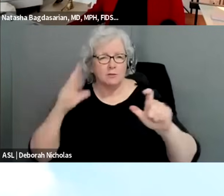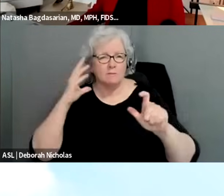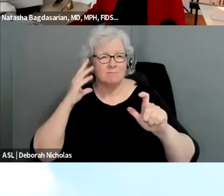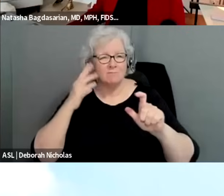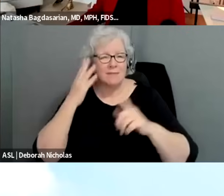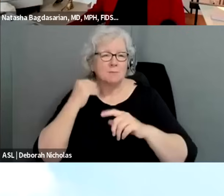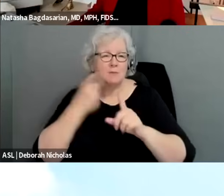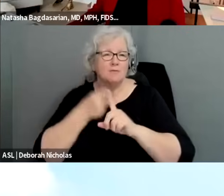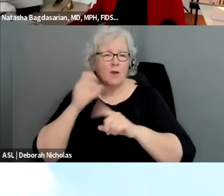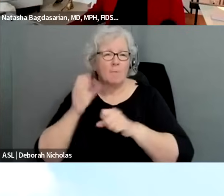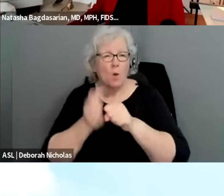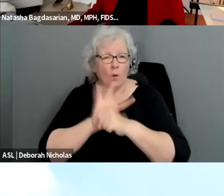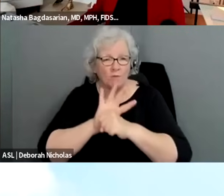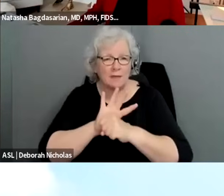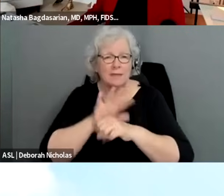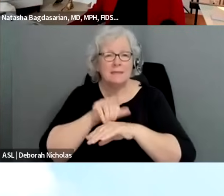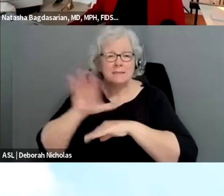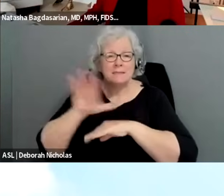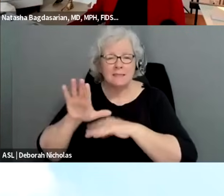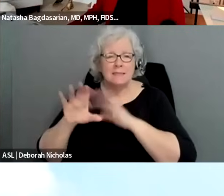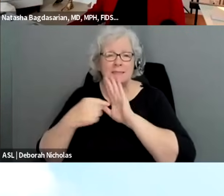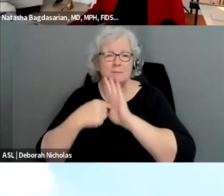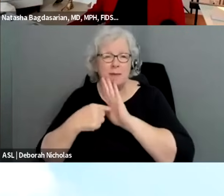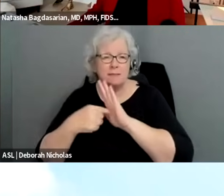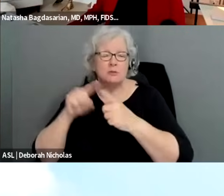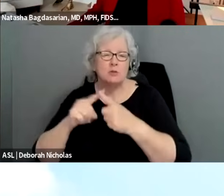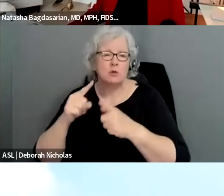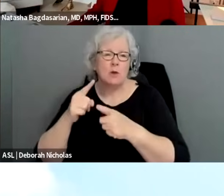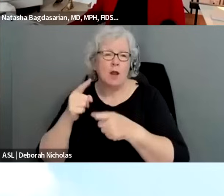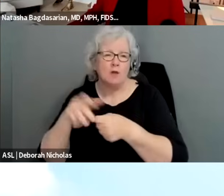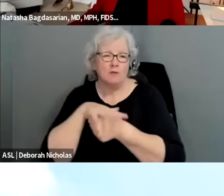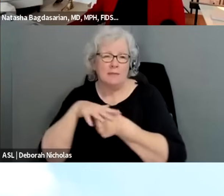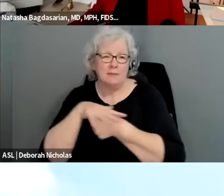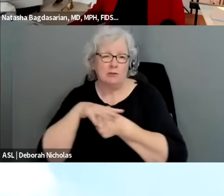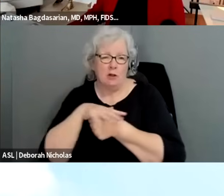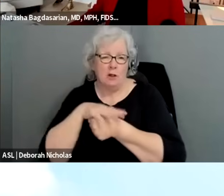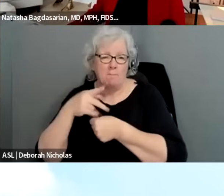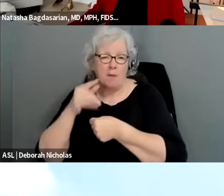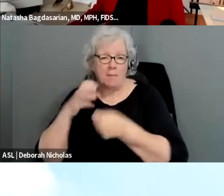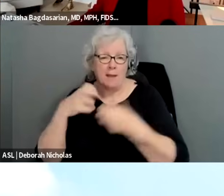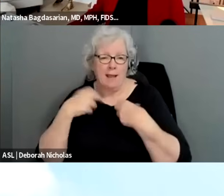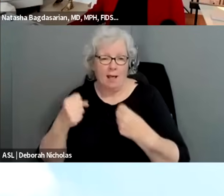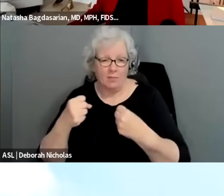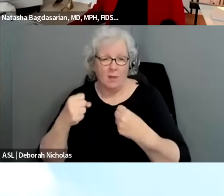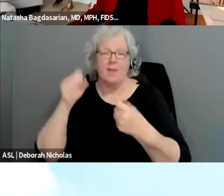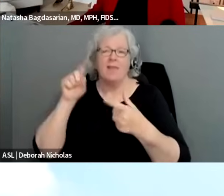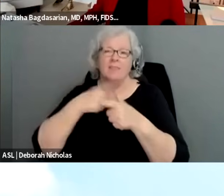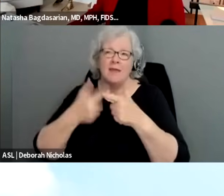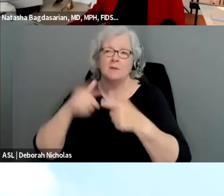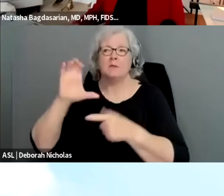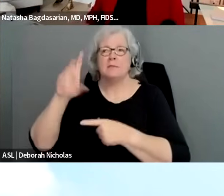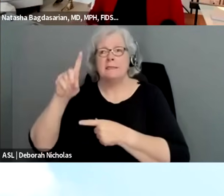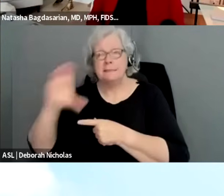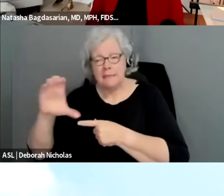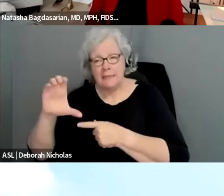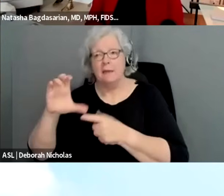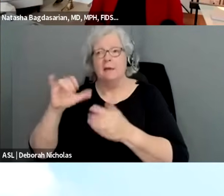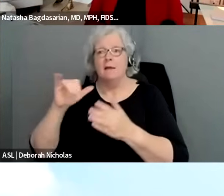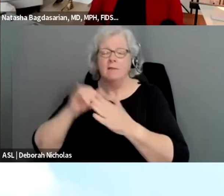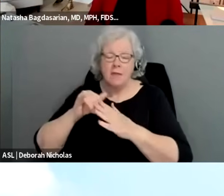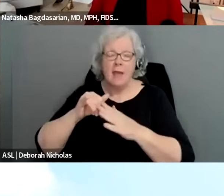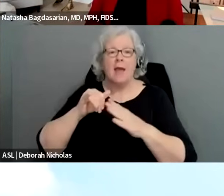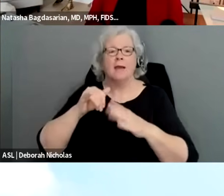sending specimens to a regional public health lab or CDC is associated with long turnaround times, which gets longer as that volume of